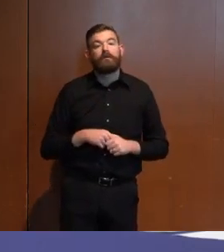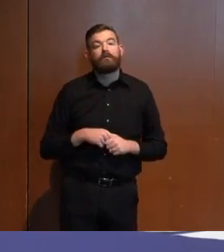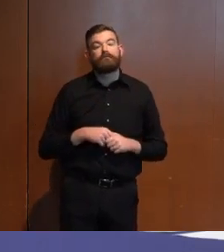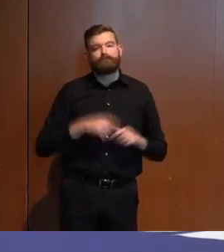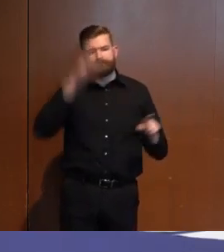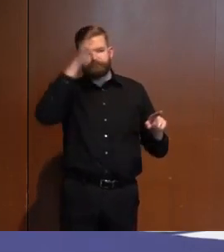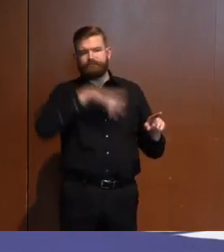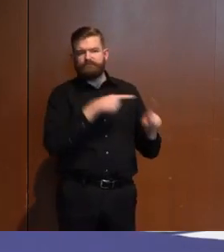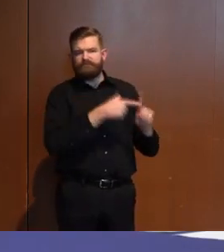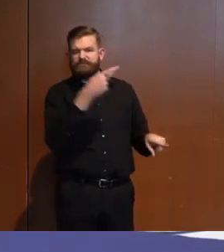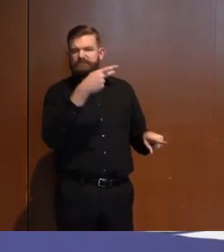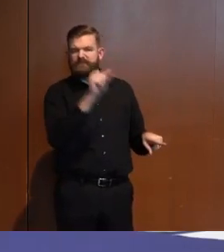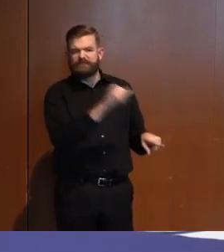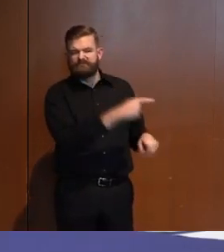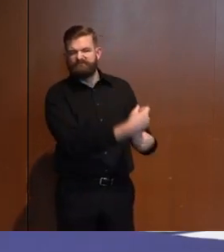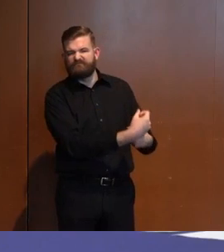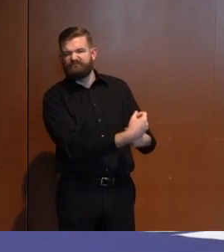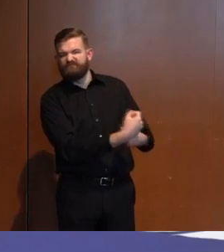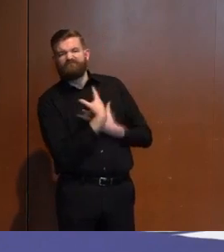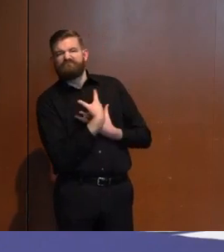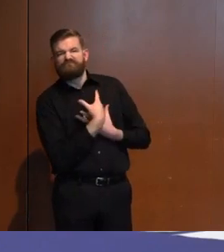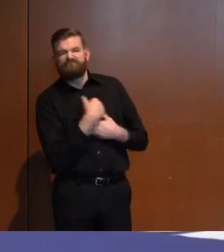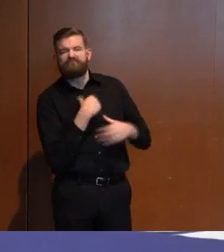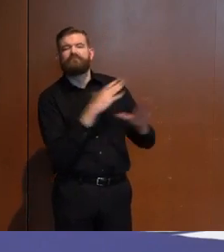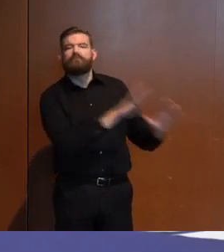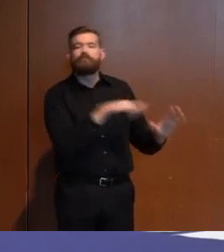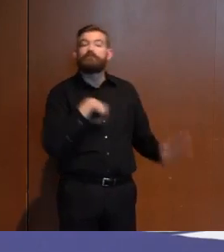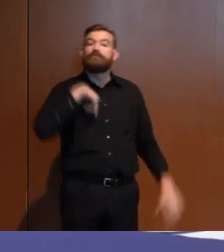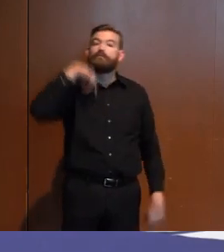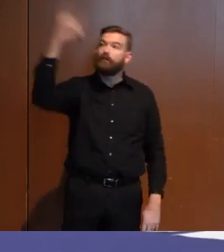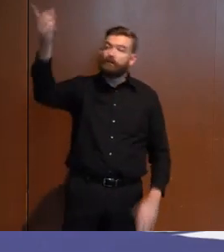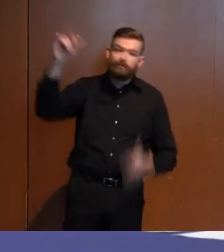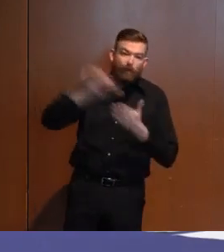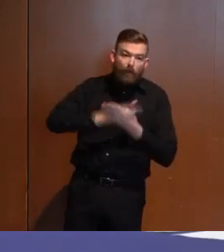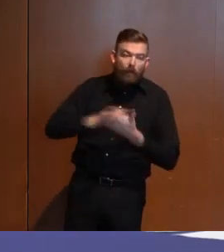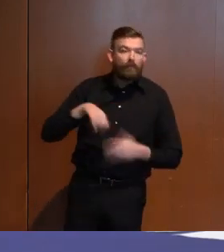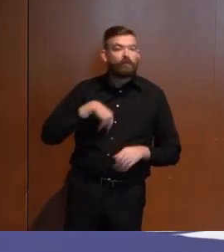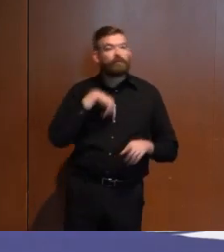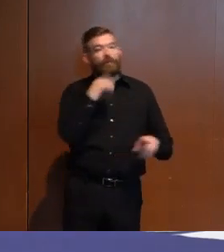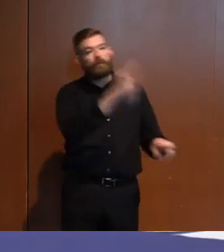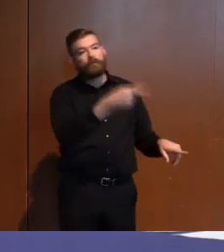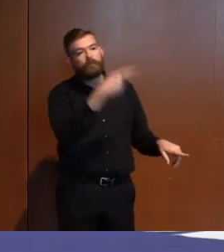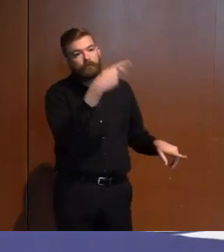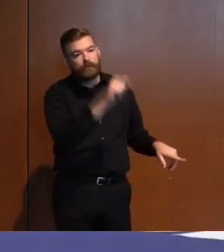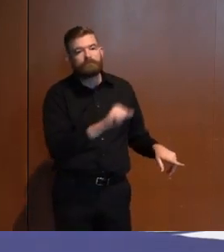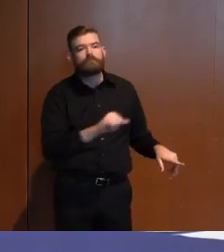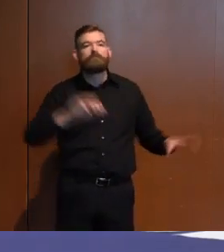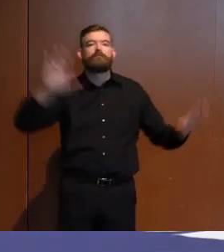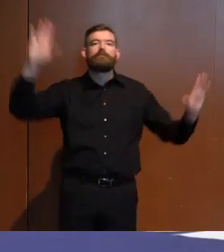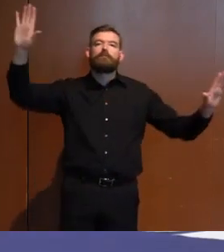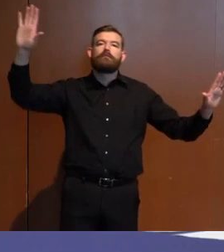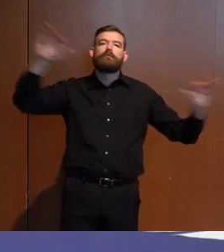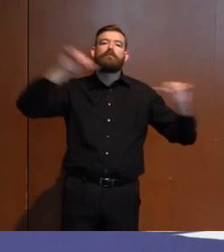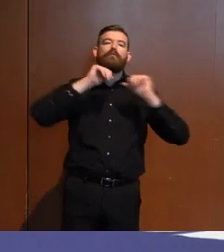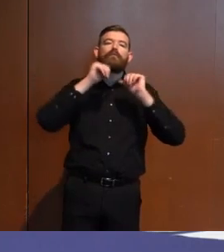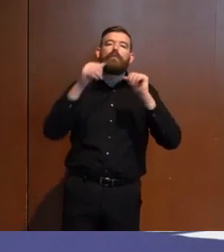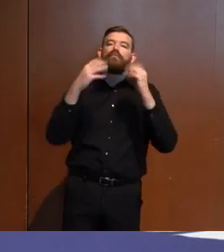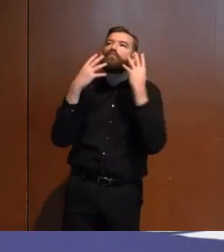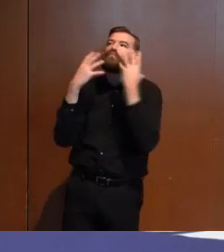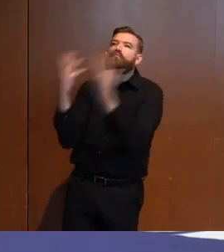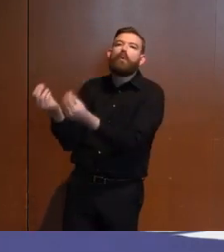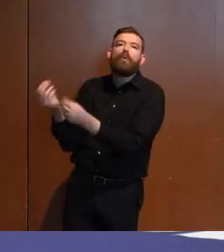don't go to the shore. It's intoxicating at the first cut. But the fact of the matter is, particularly in the off season, we don't have the